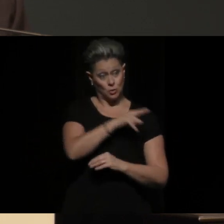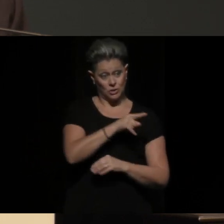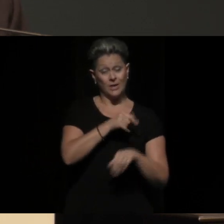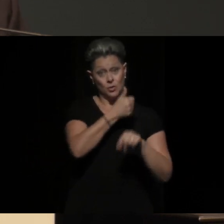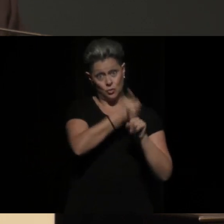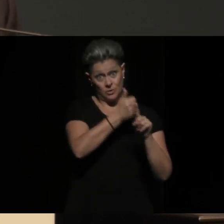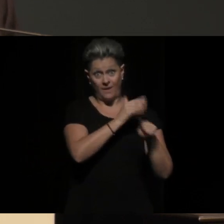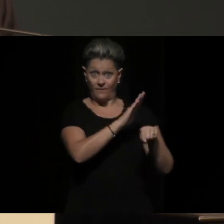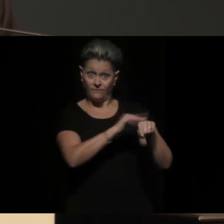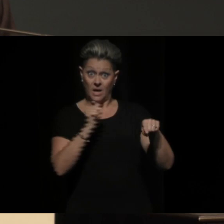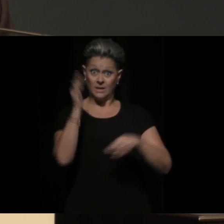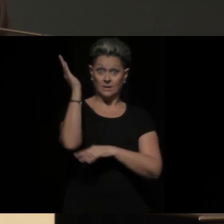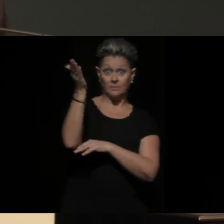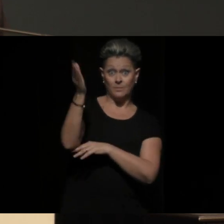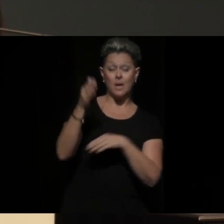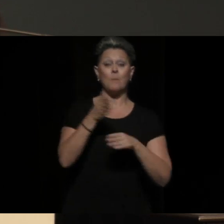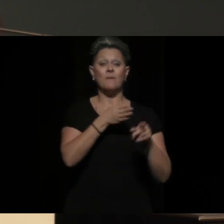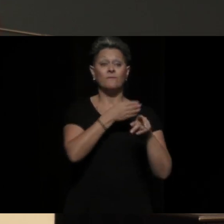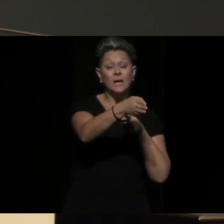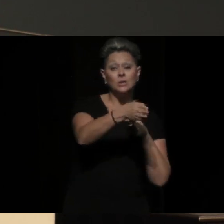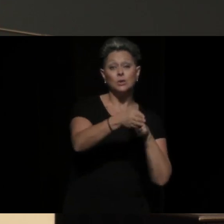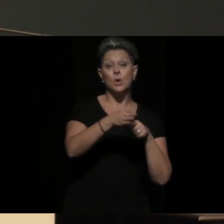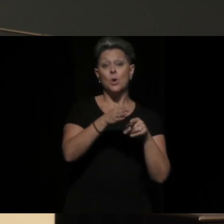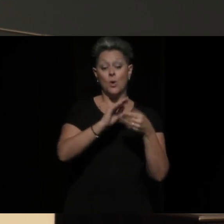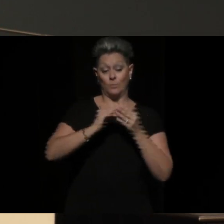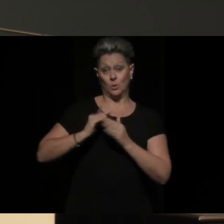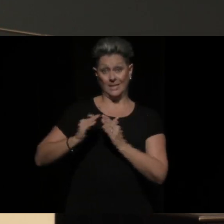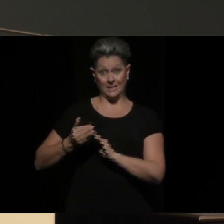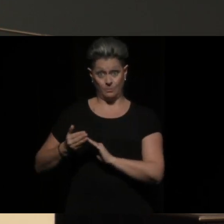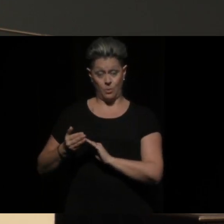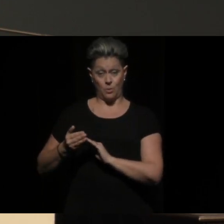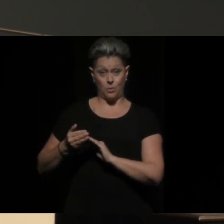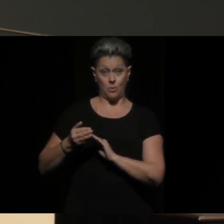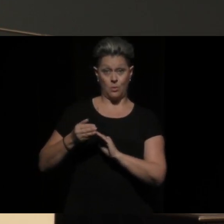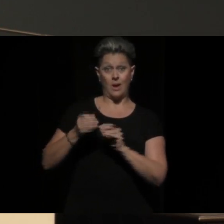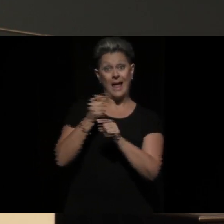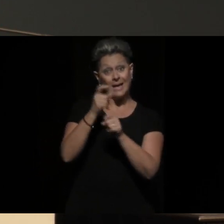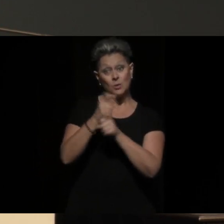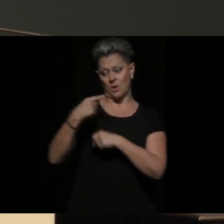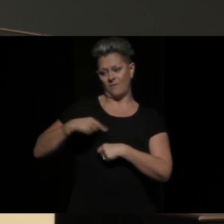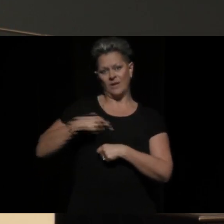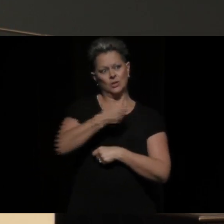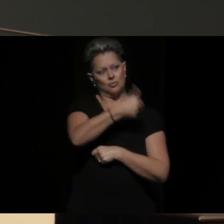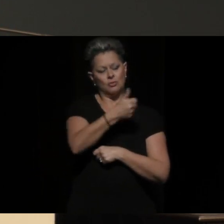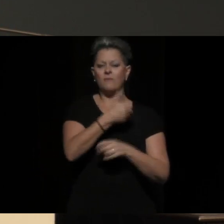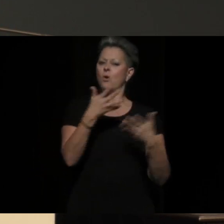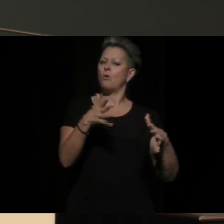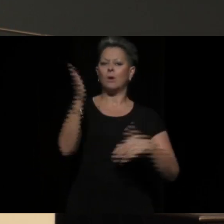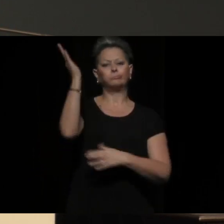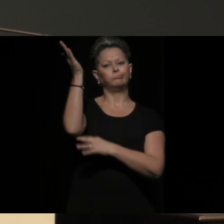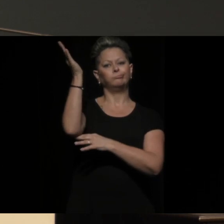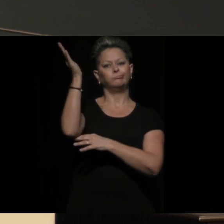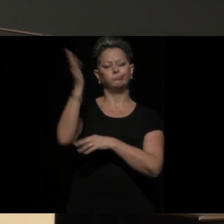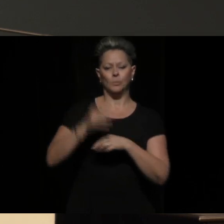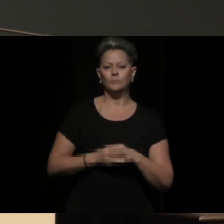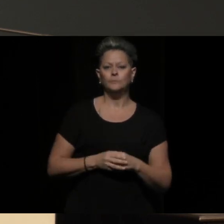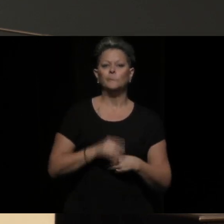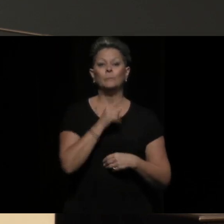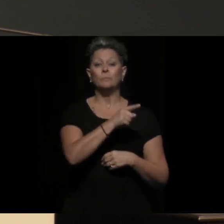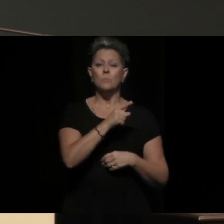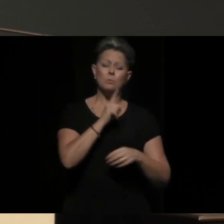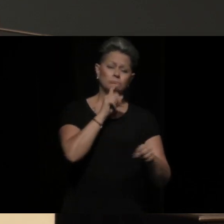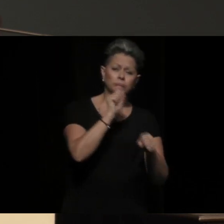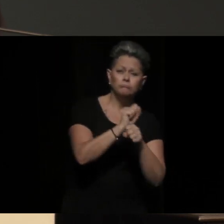present at the Professional Municipal Administrators Annual Convention. Her diligence, reputation,